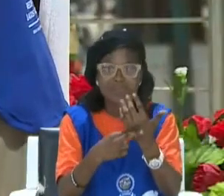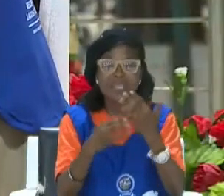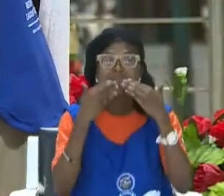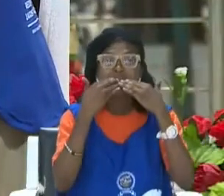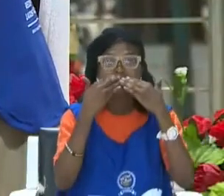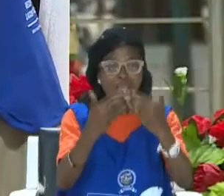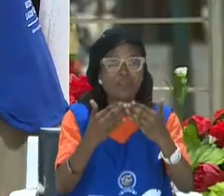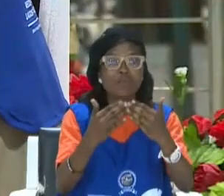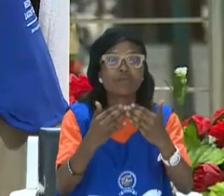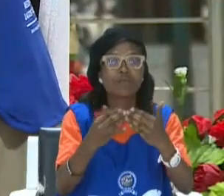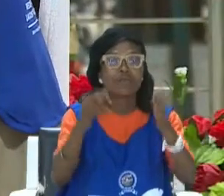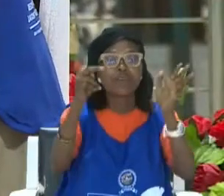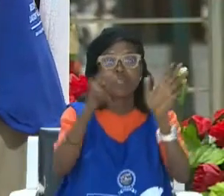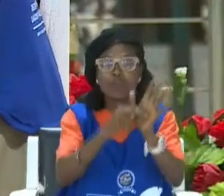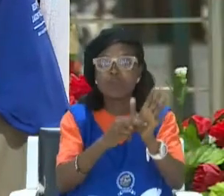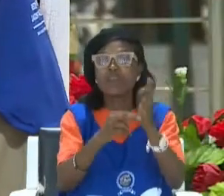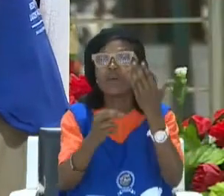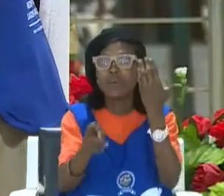Thank you for November.